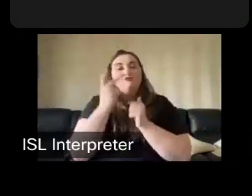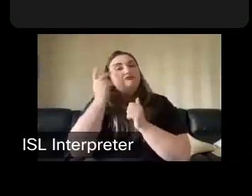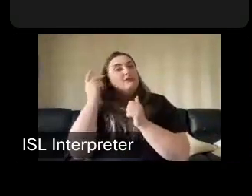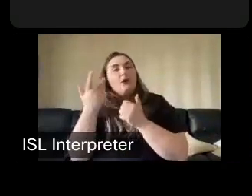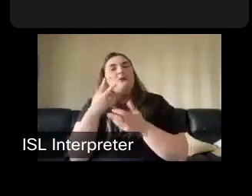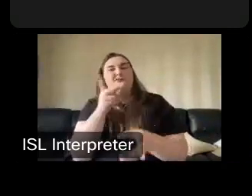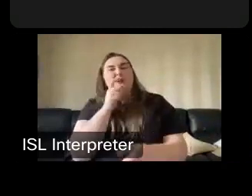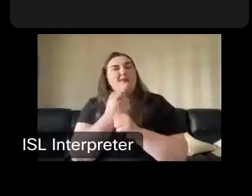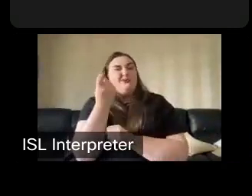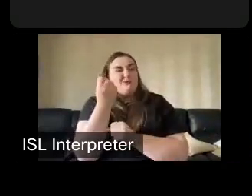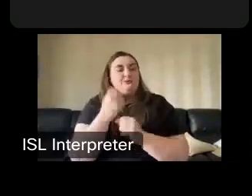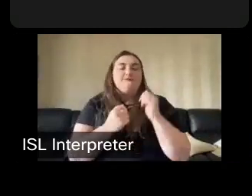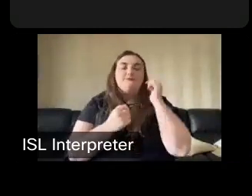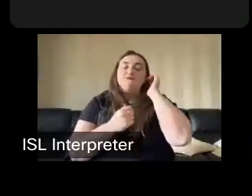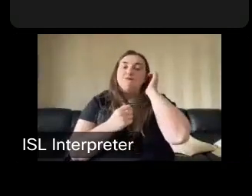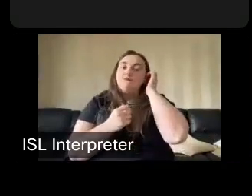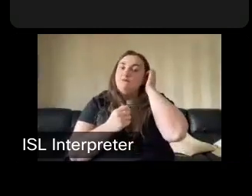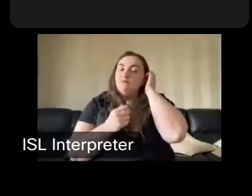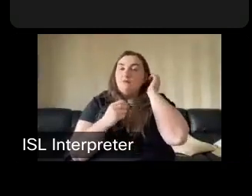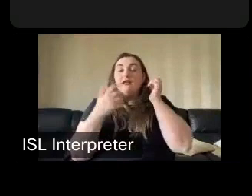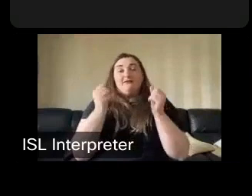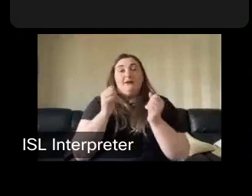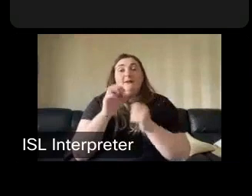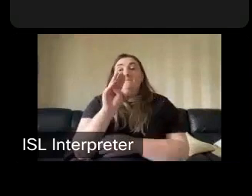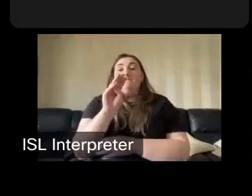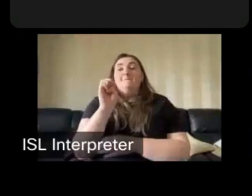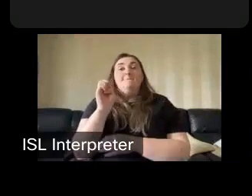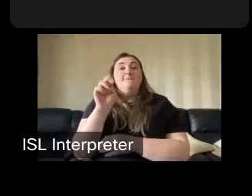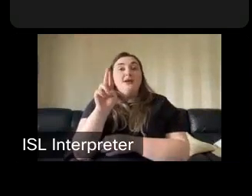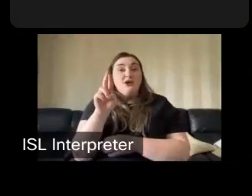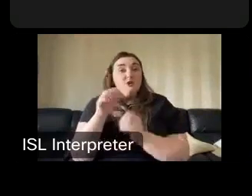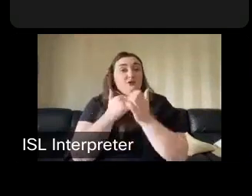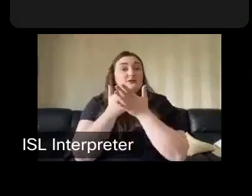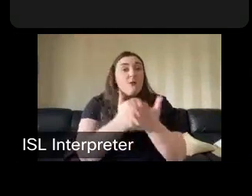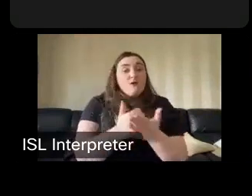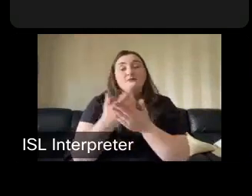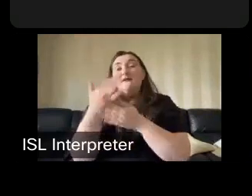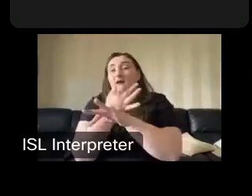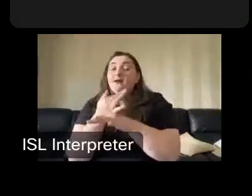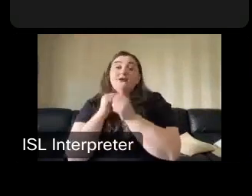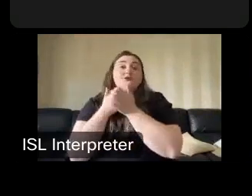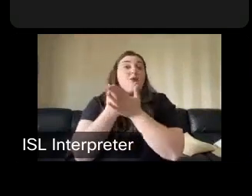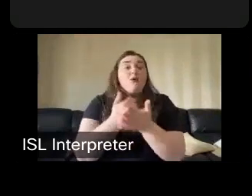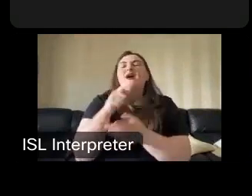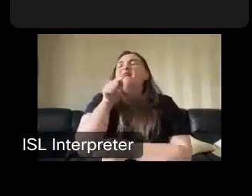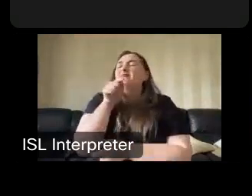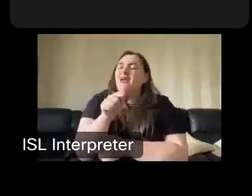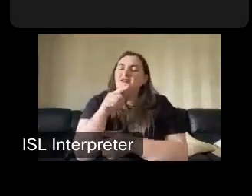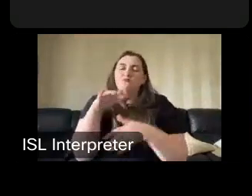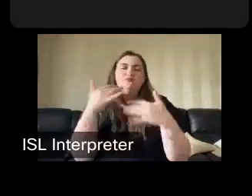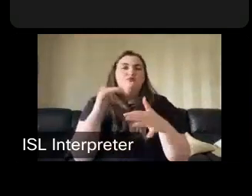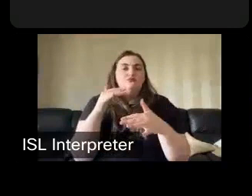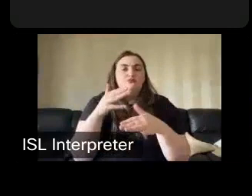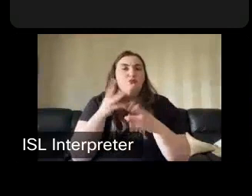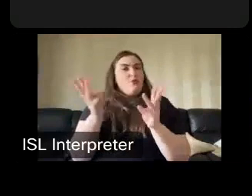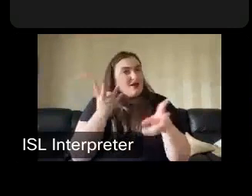slide. Peer support, family support, lots of good evidence that this is really effective. This is